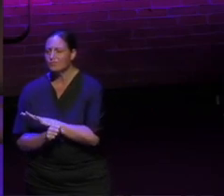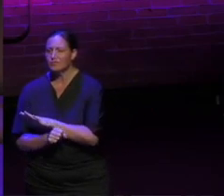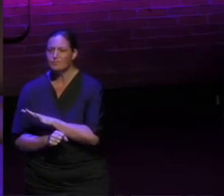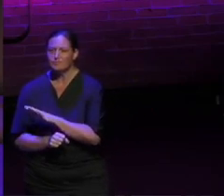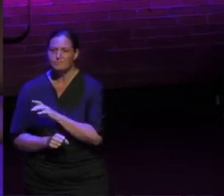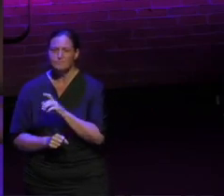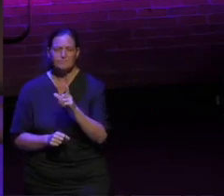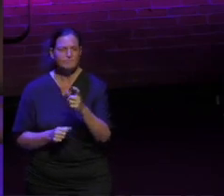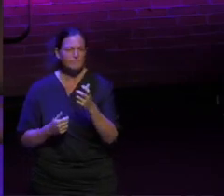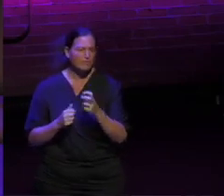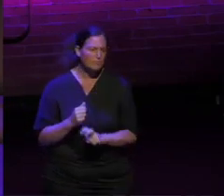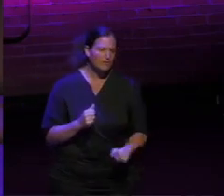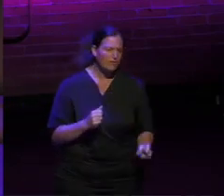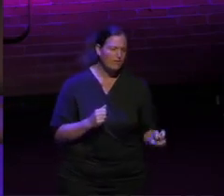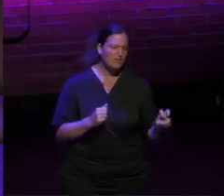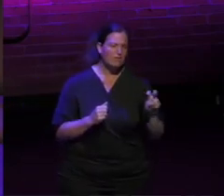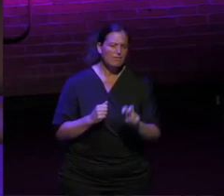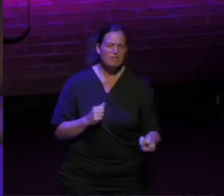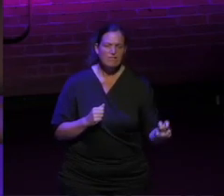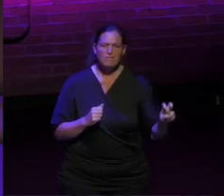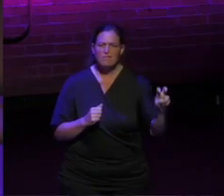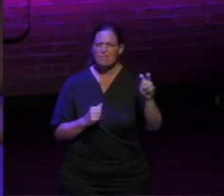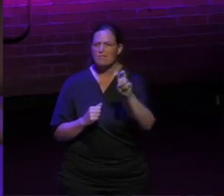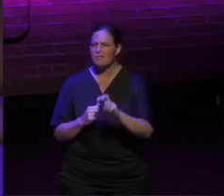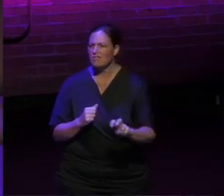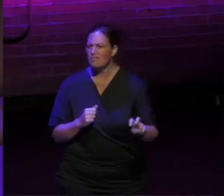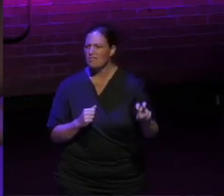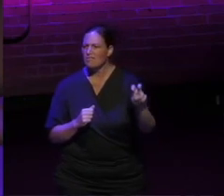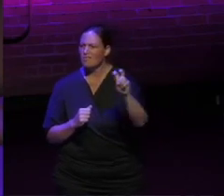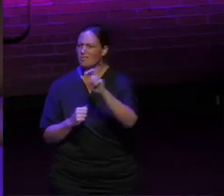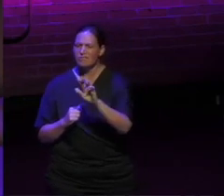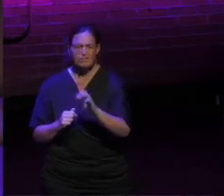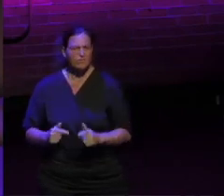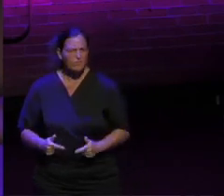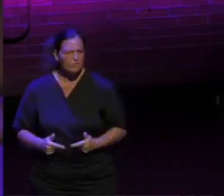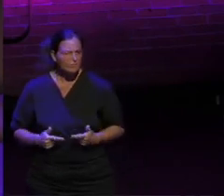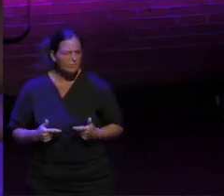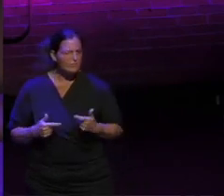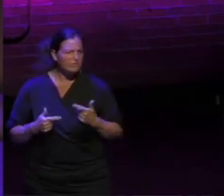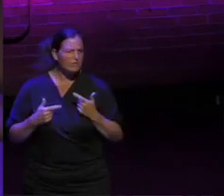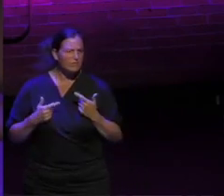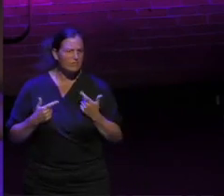through. As we travel through this life, we